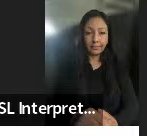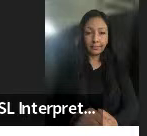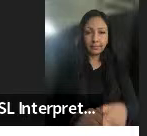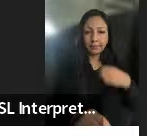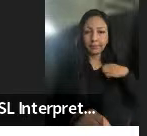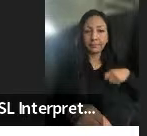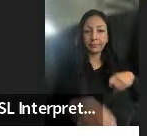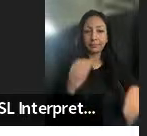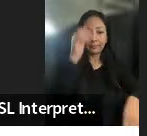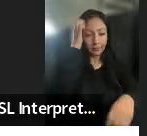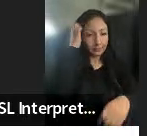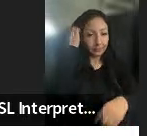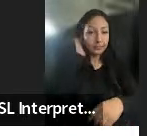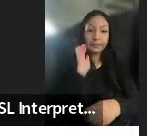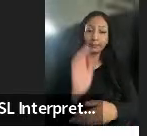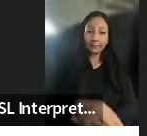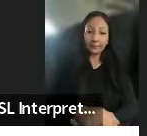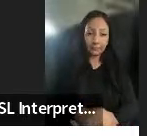Yes.